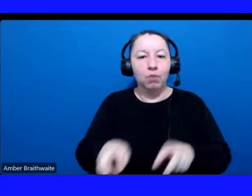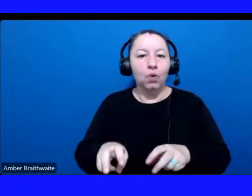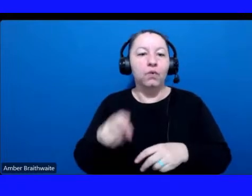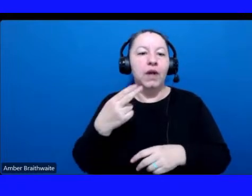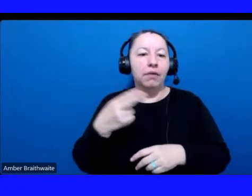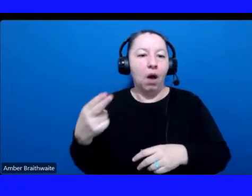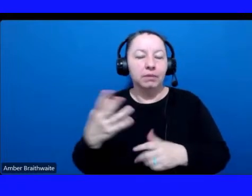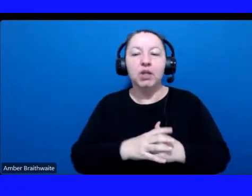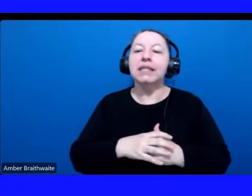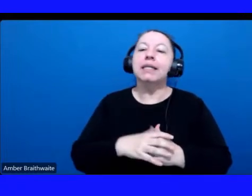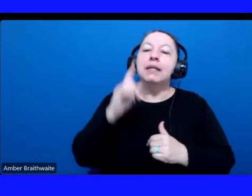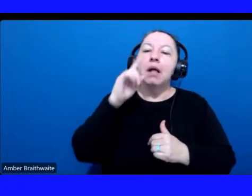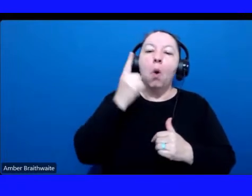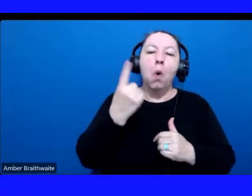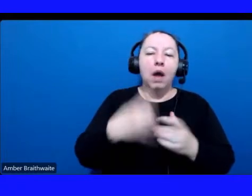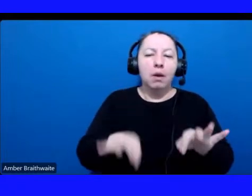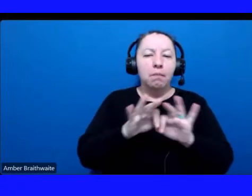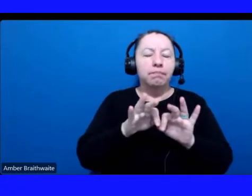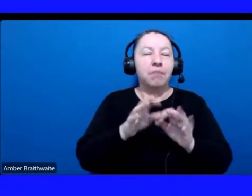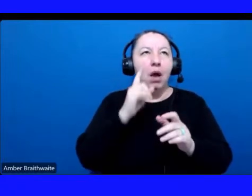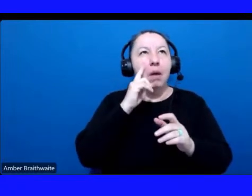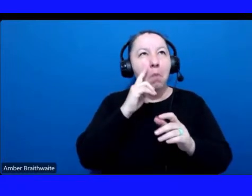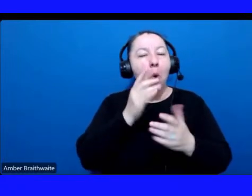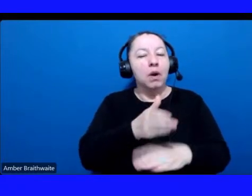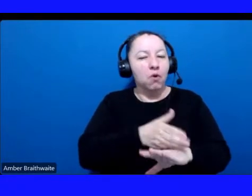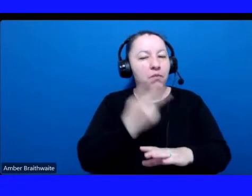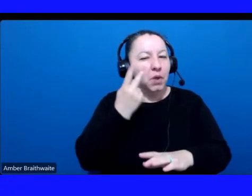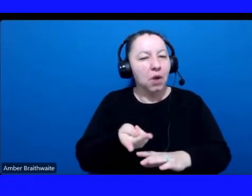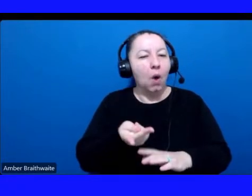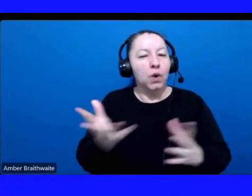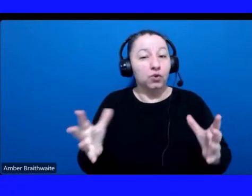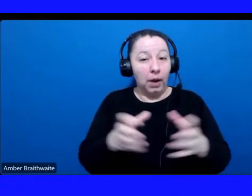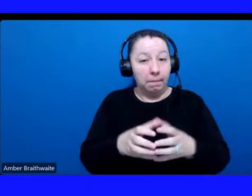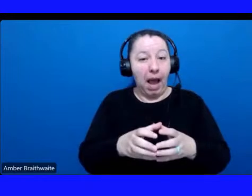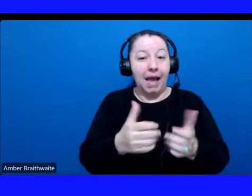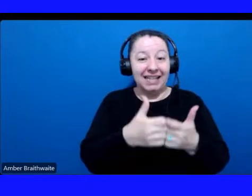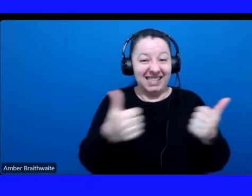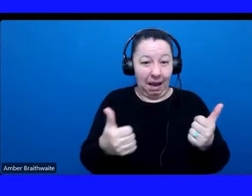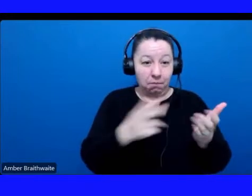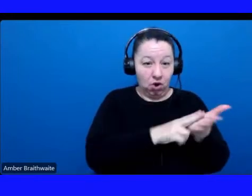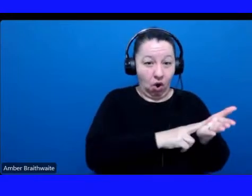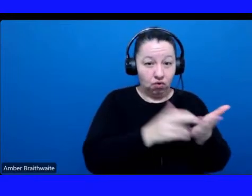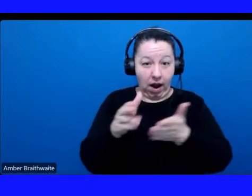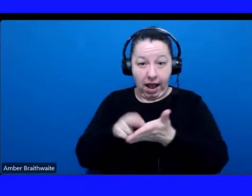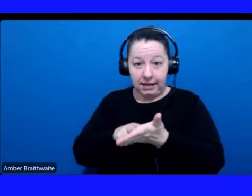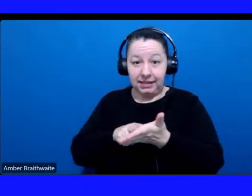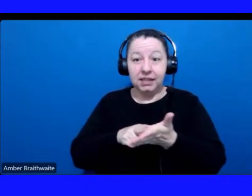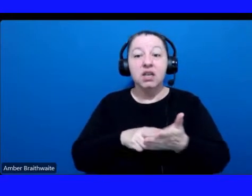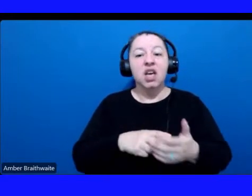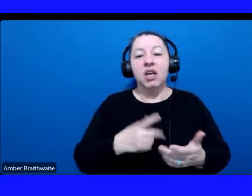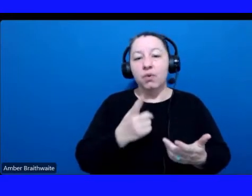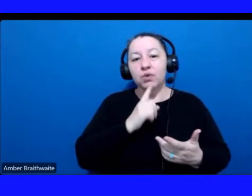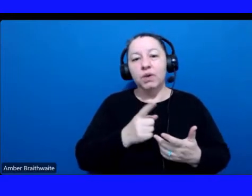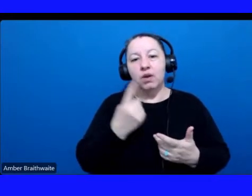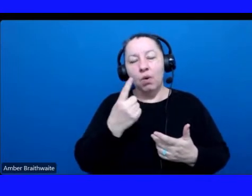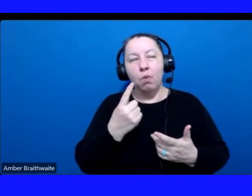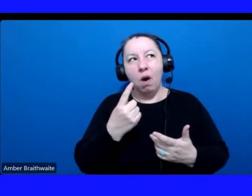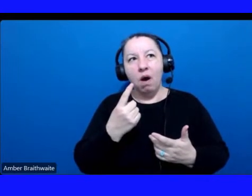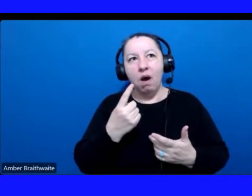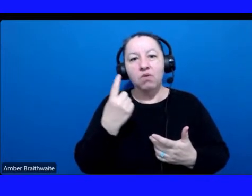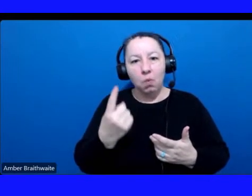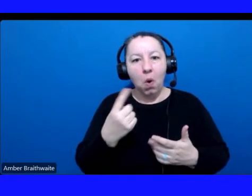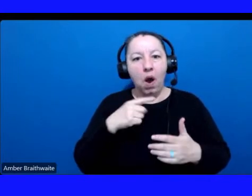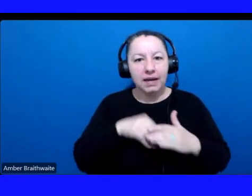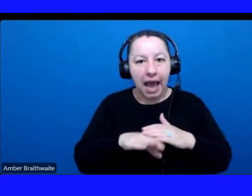we continuously argue that we have substantially complied with the stipulation itself. But the services that we're offering in